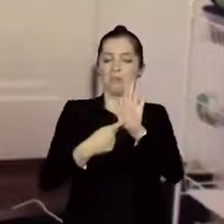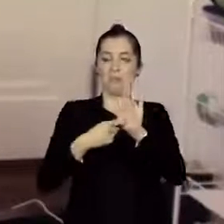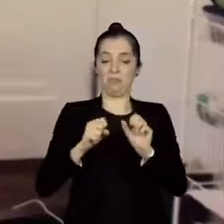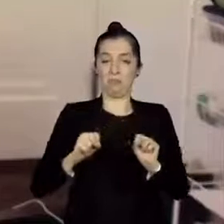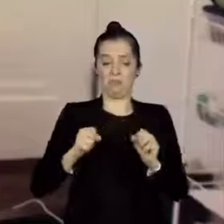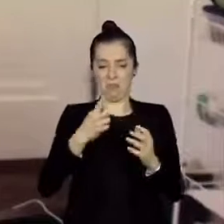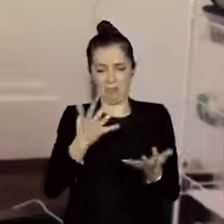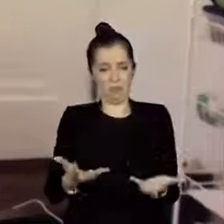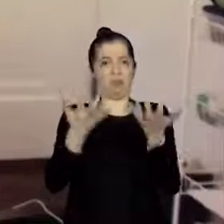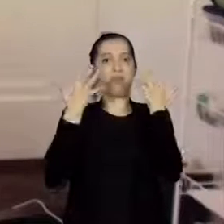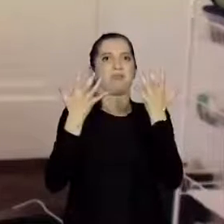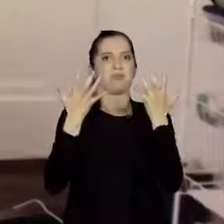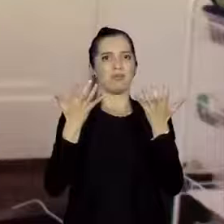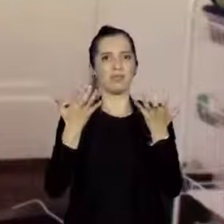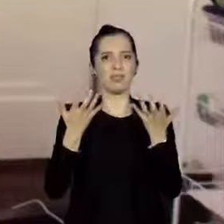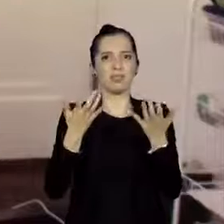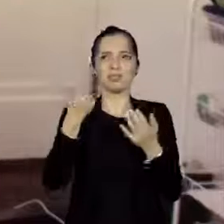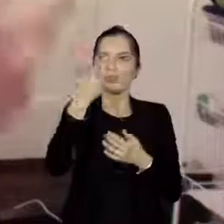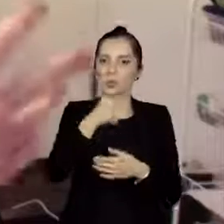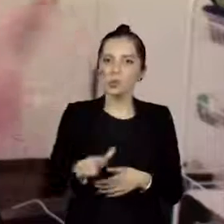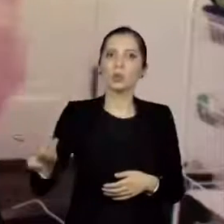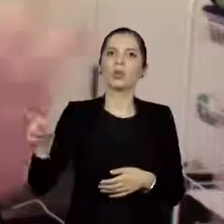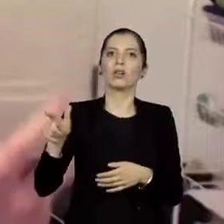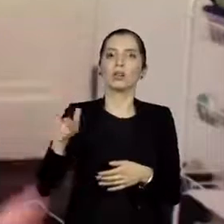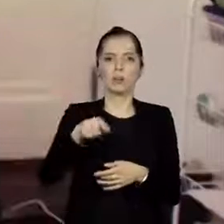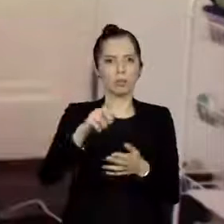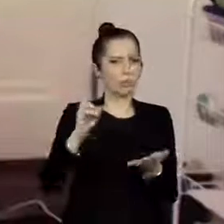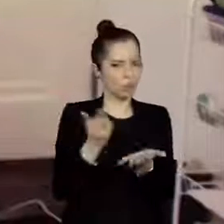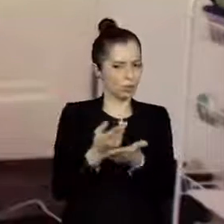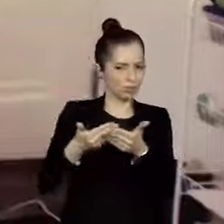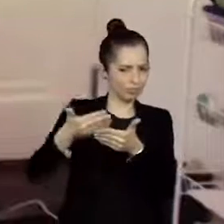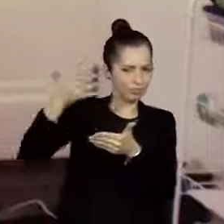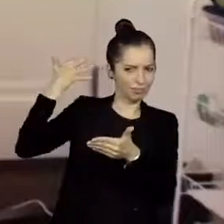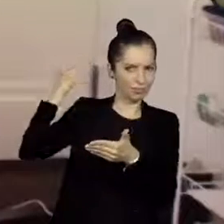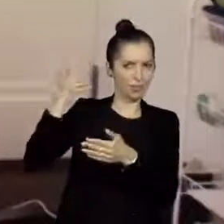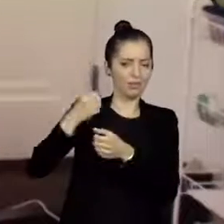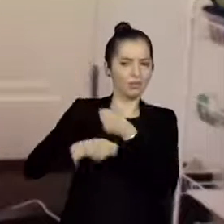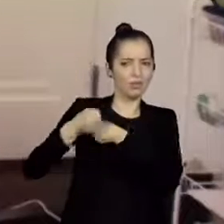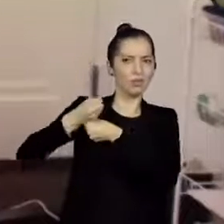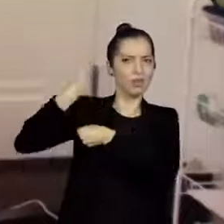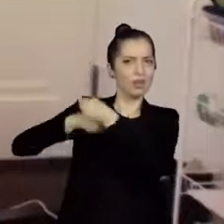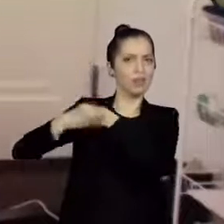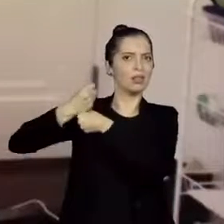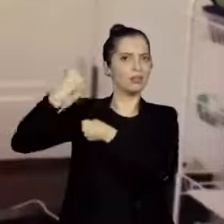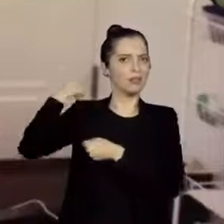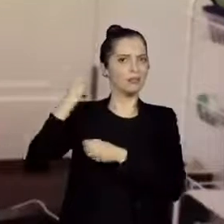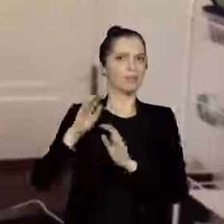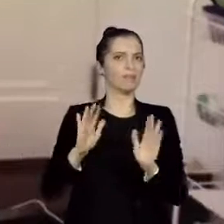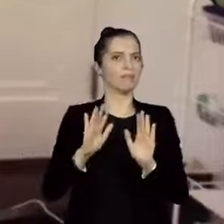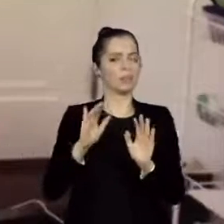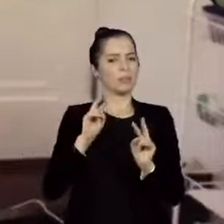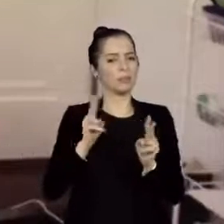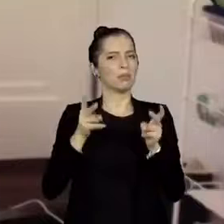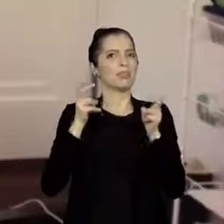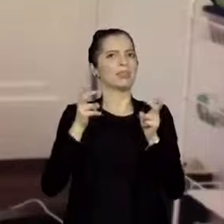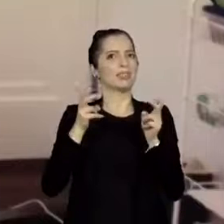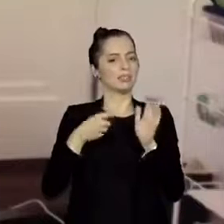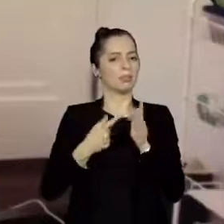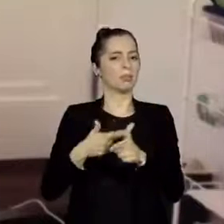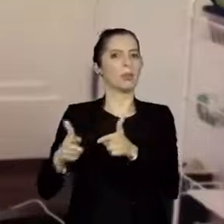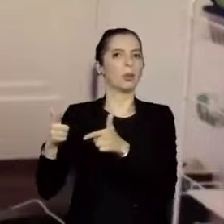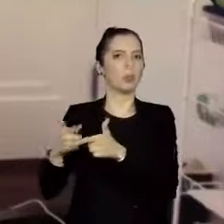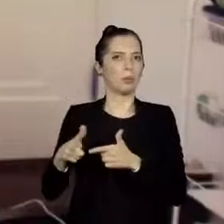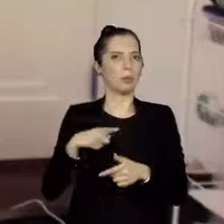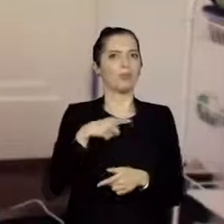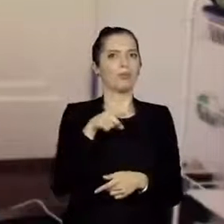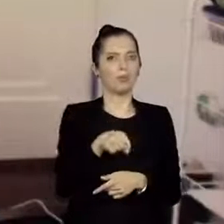blocked again in a way that hadn't happened in decades. It was going to create significant